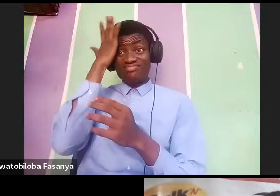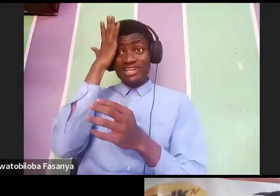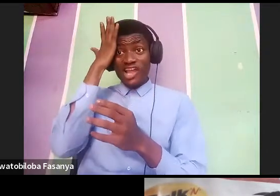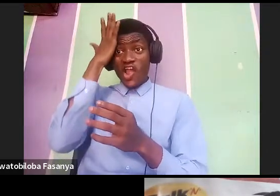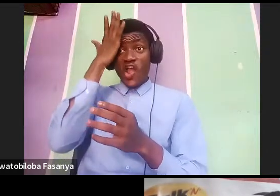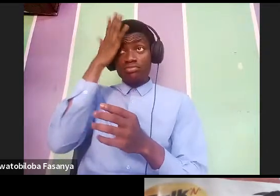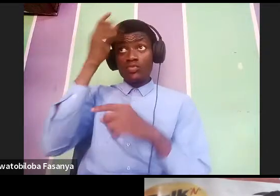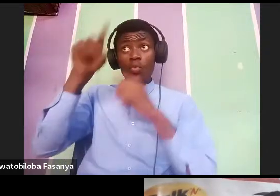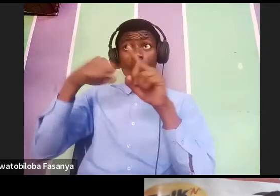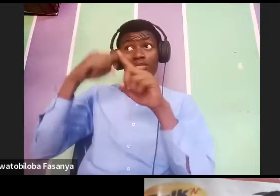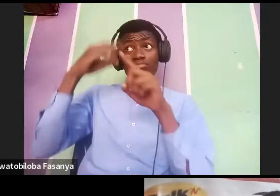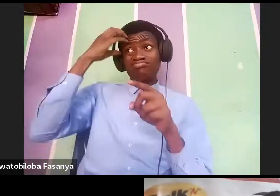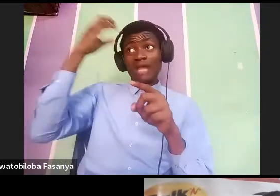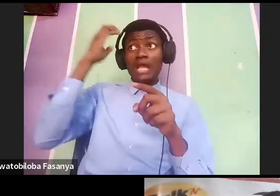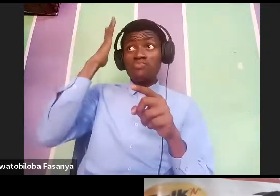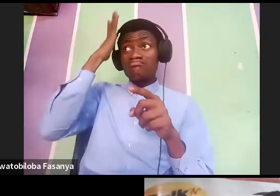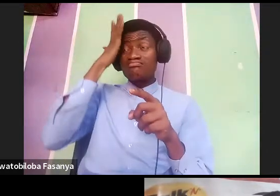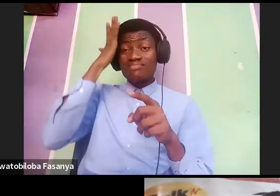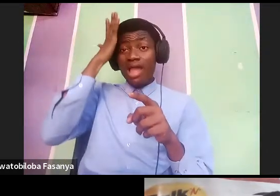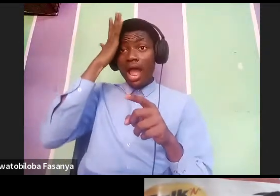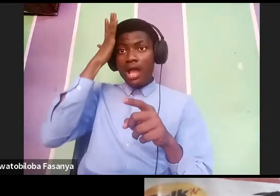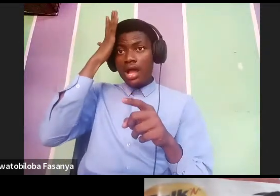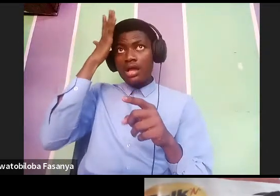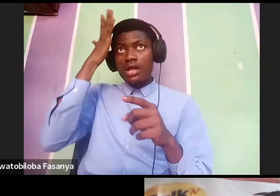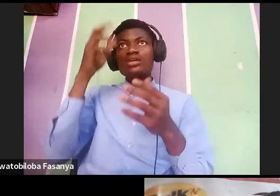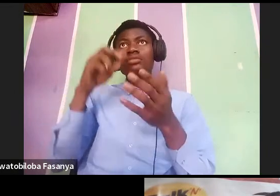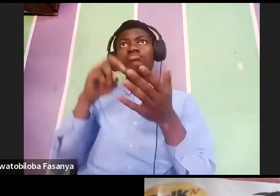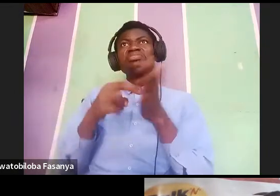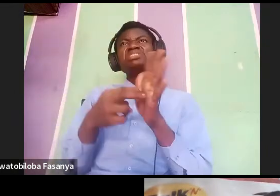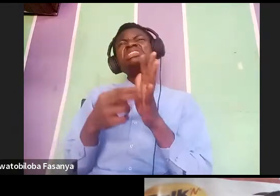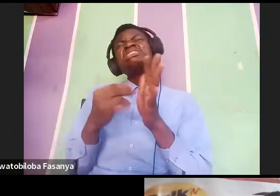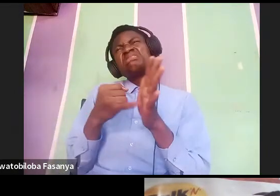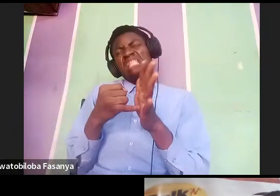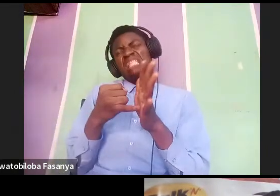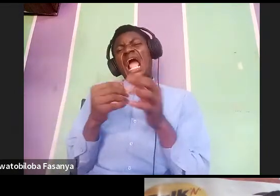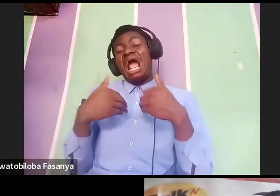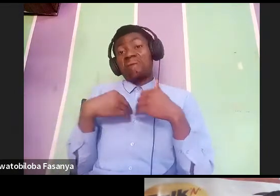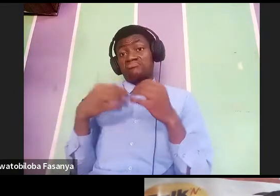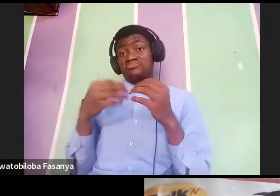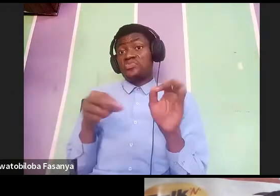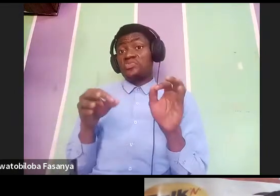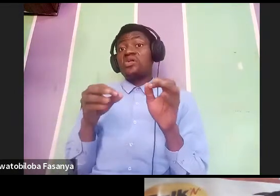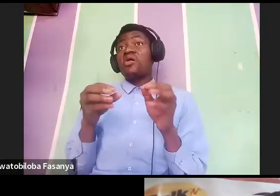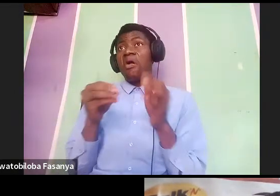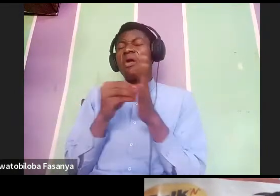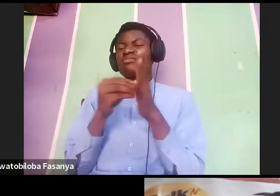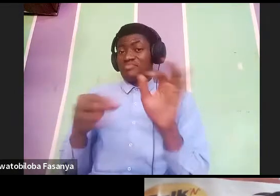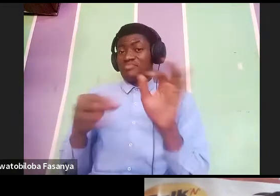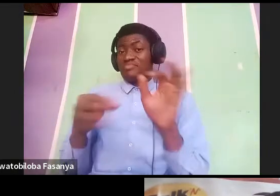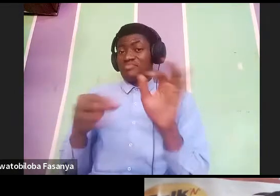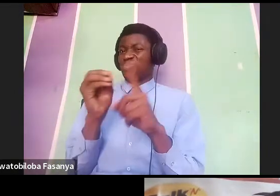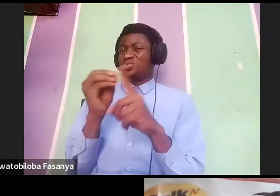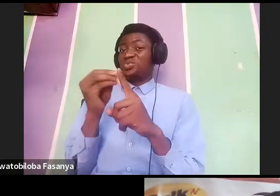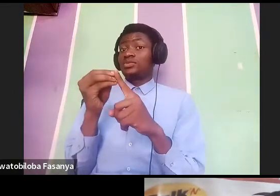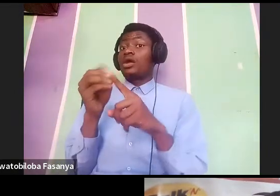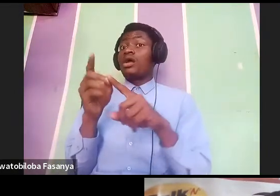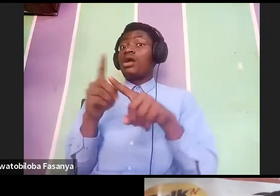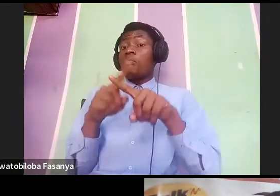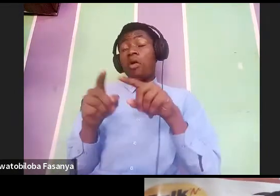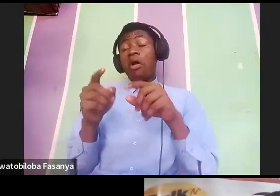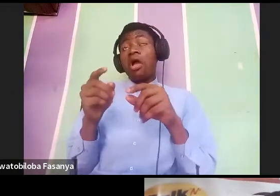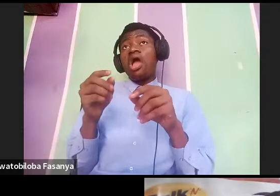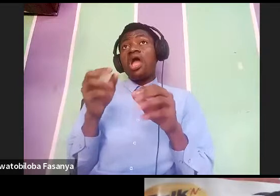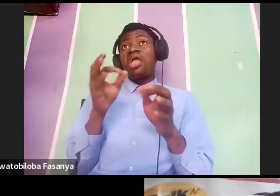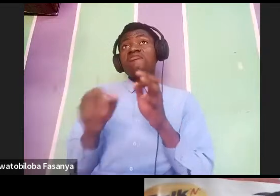are not able to get an ice pack at that point in time, of course, if you rub, even with an ointment, any form